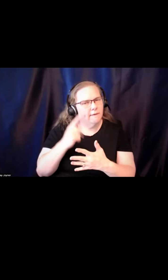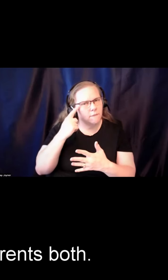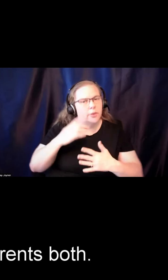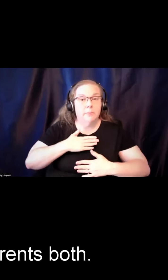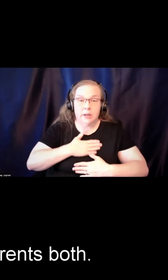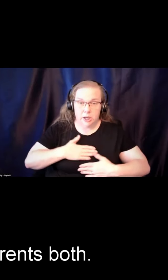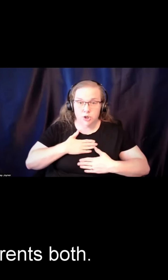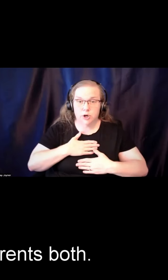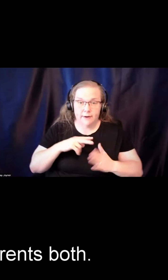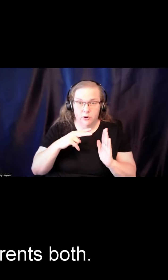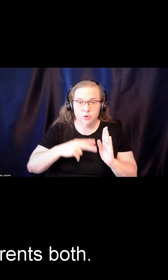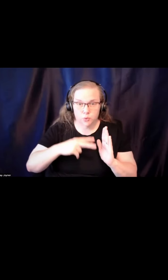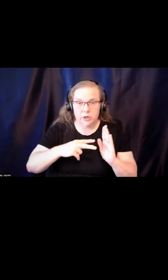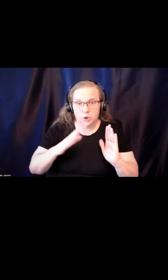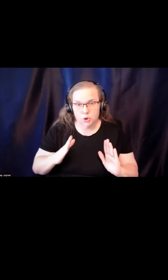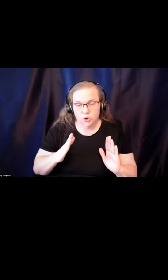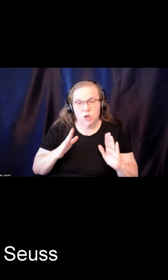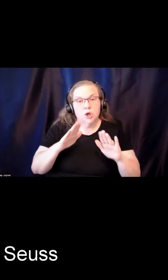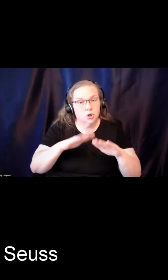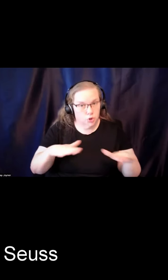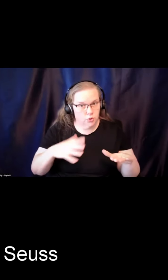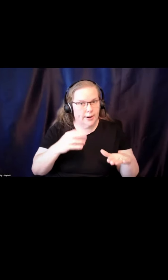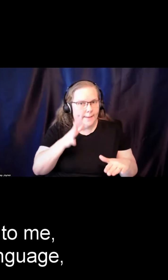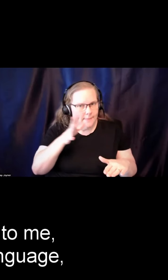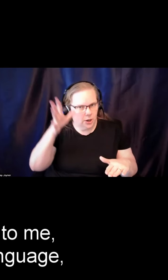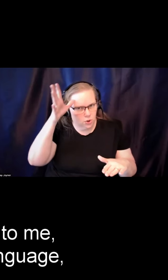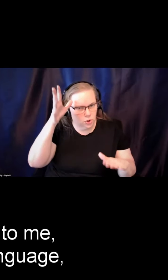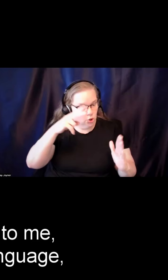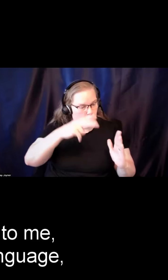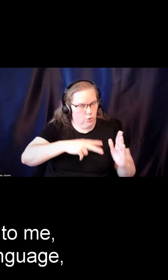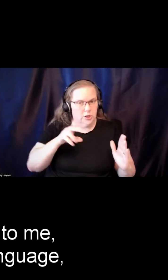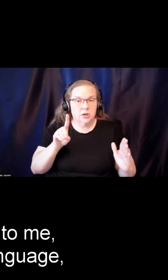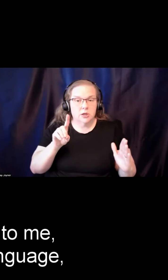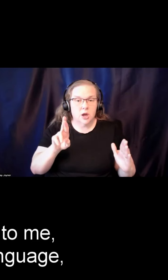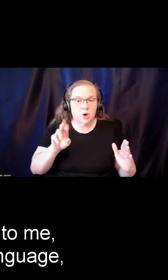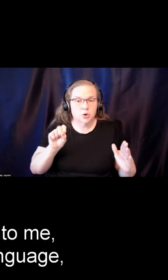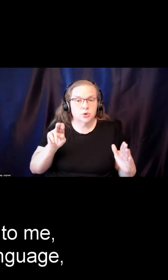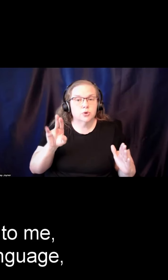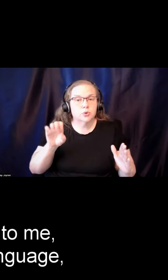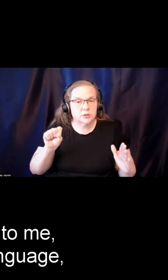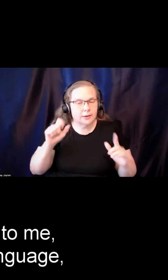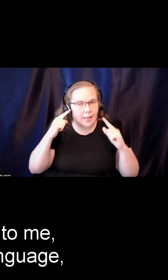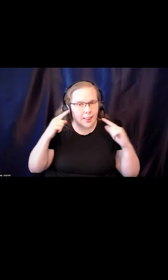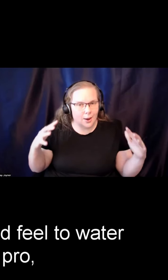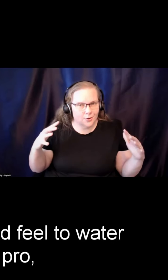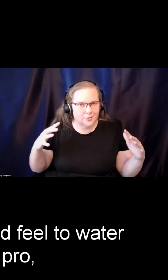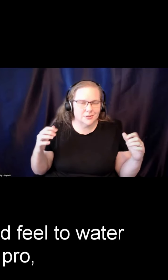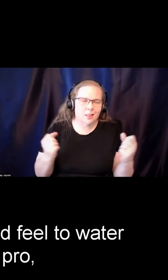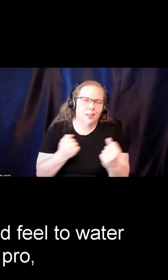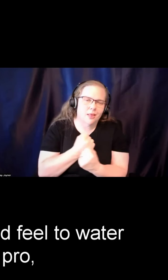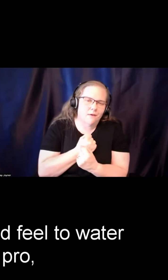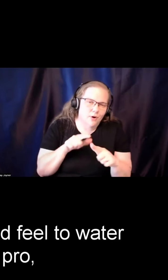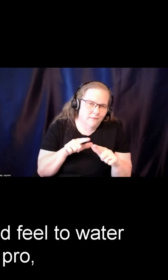readers, children and parents both. To read Dr. Seuss aloud feels to me a lover of language, as